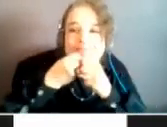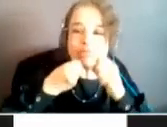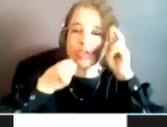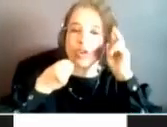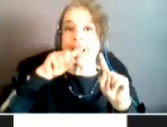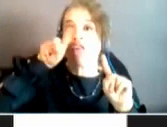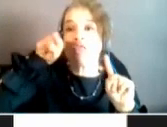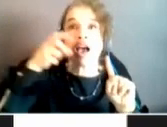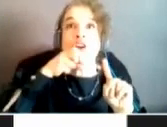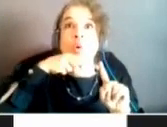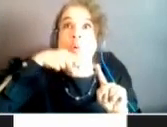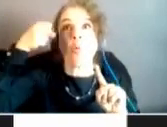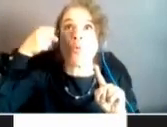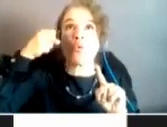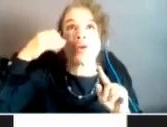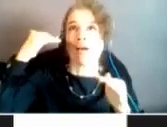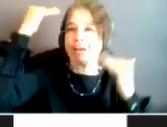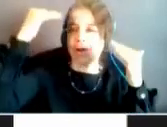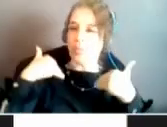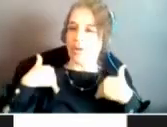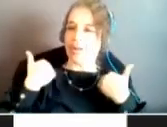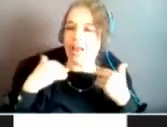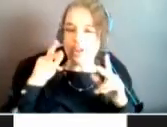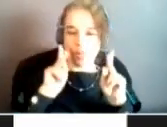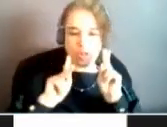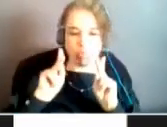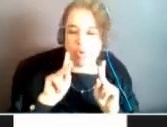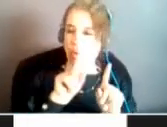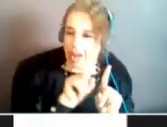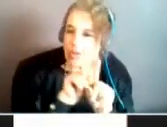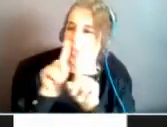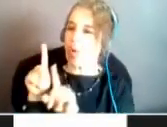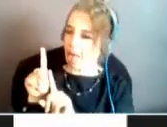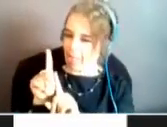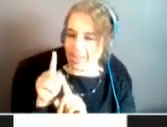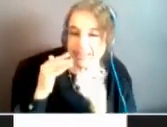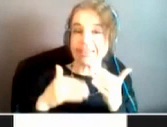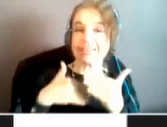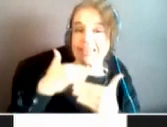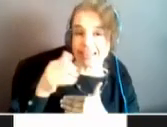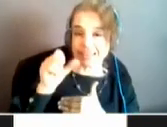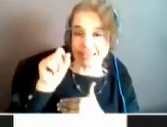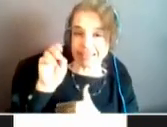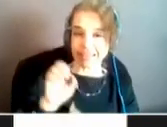not only the older adult population, but younger population as well. Mindy, next slide.